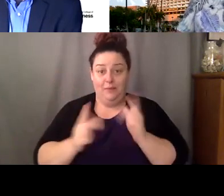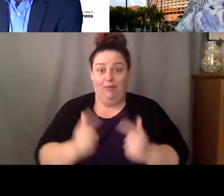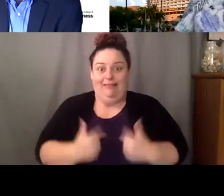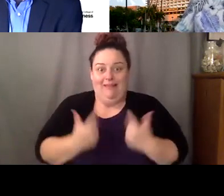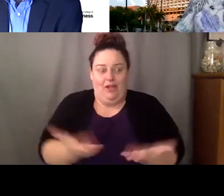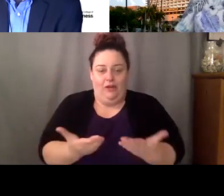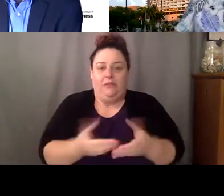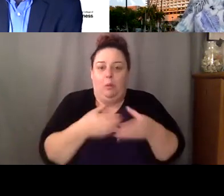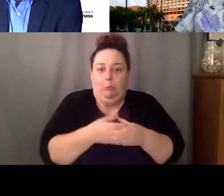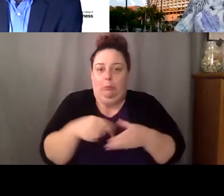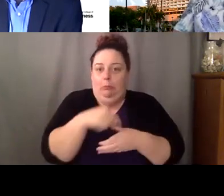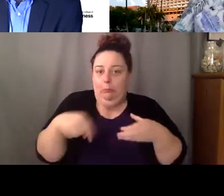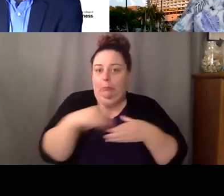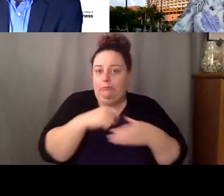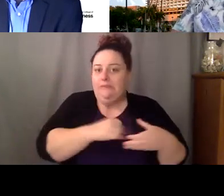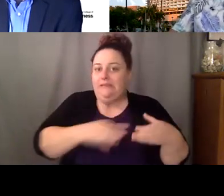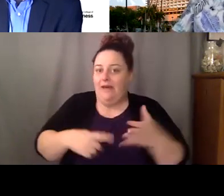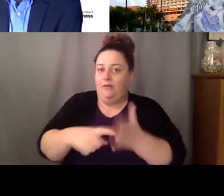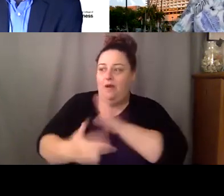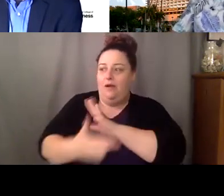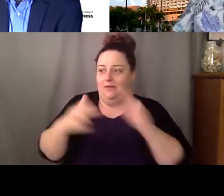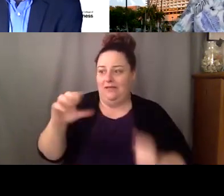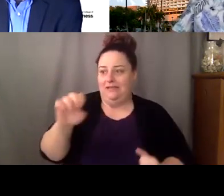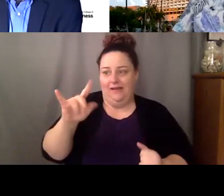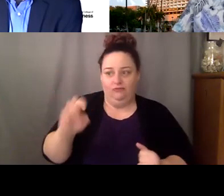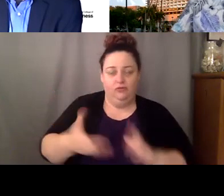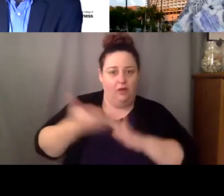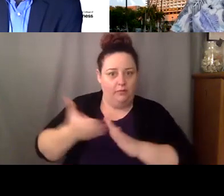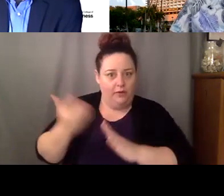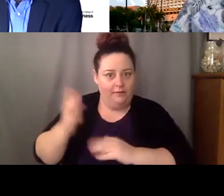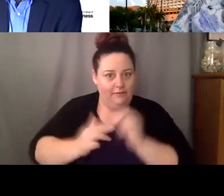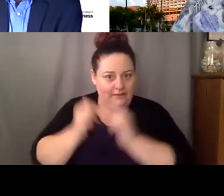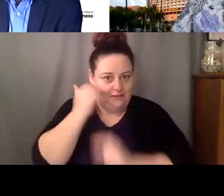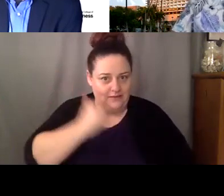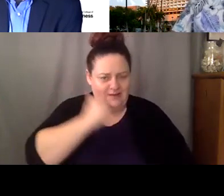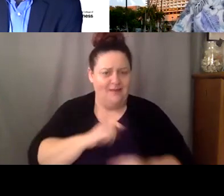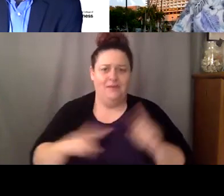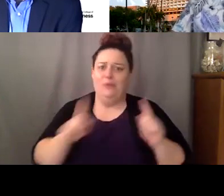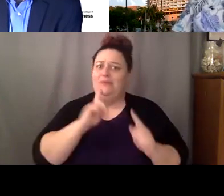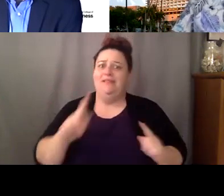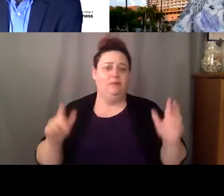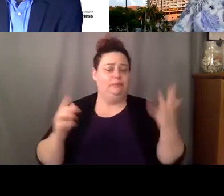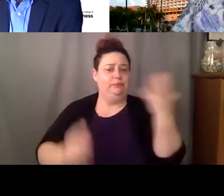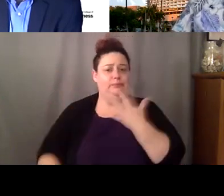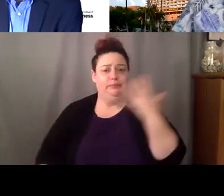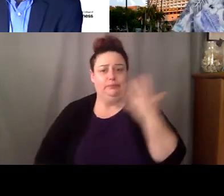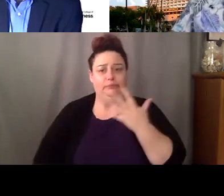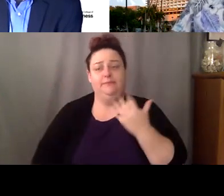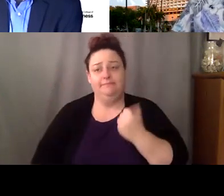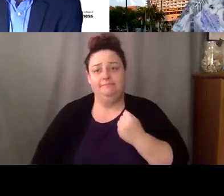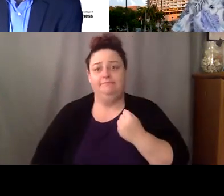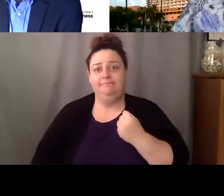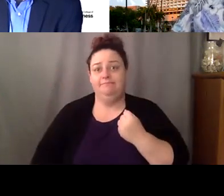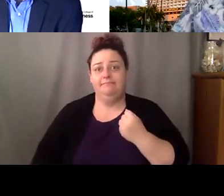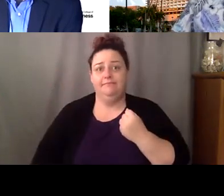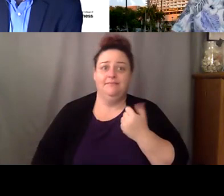small amount of staff that's necessary to operate the building on a day-to-day basis. But for the most part, we've been